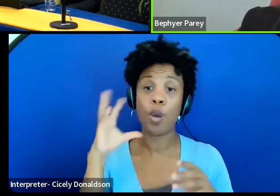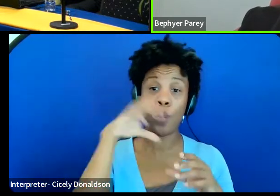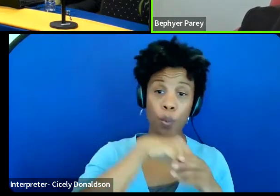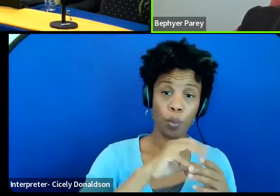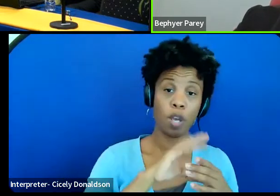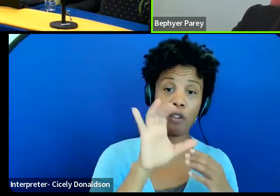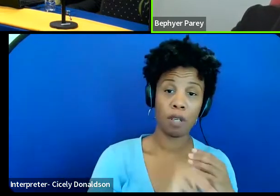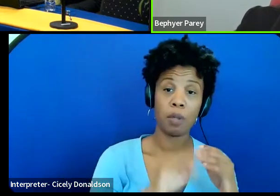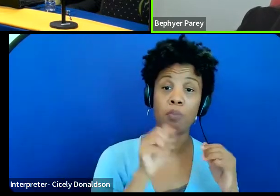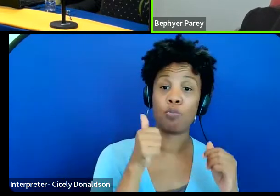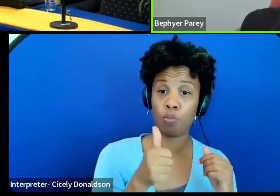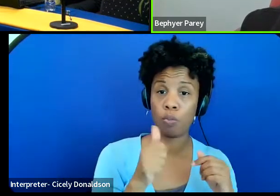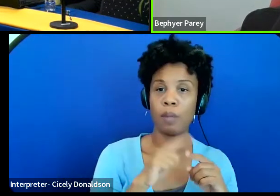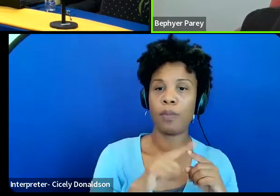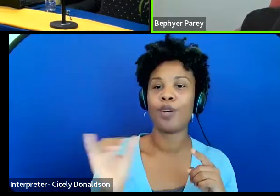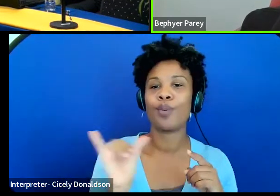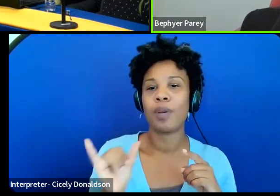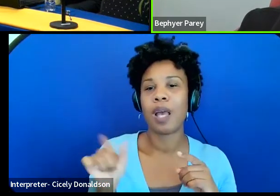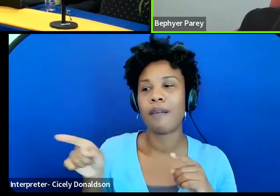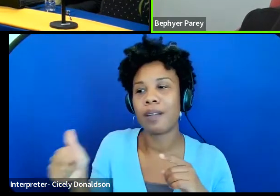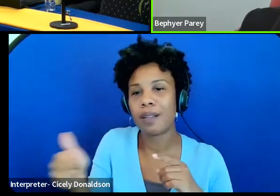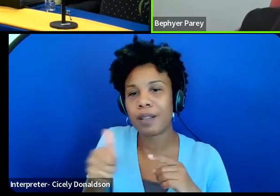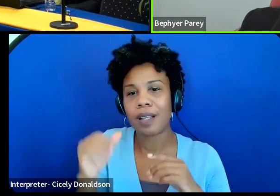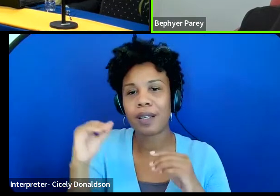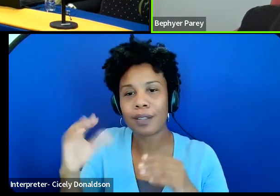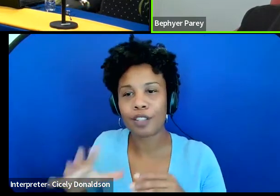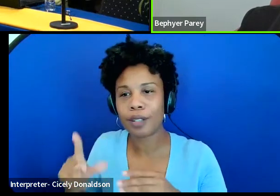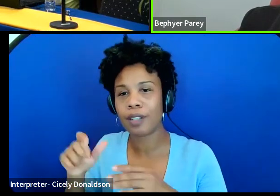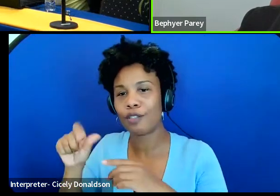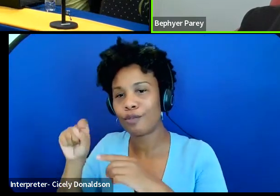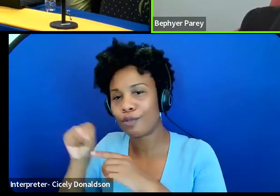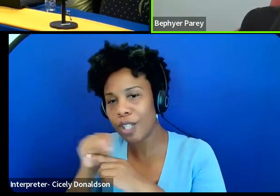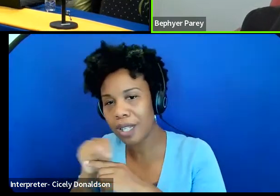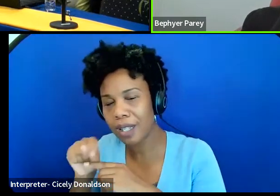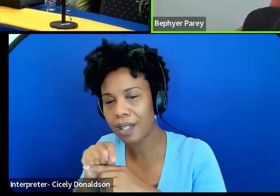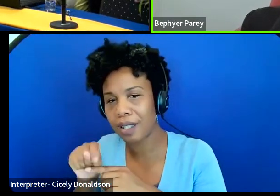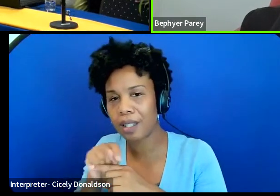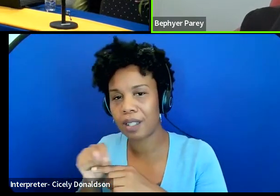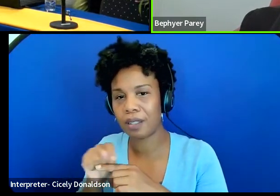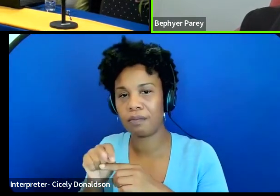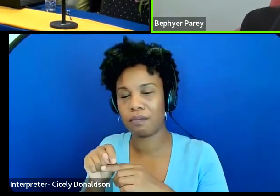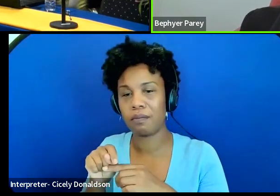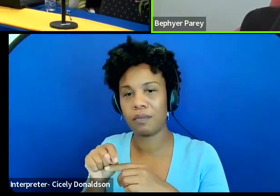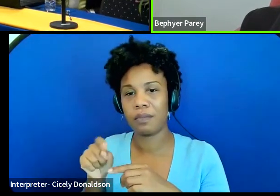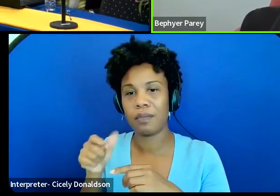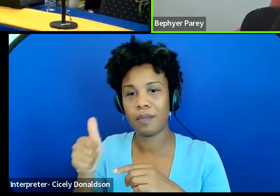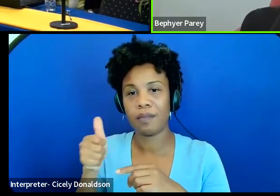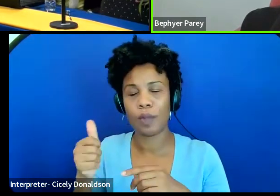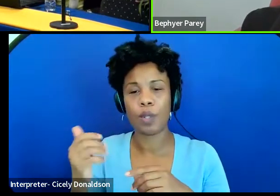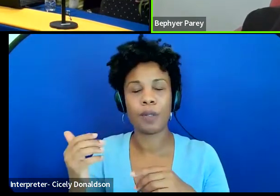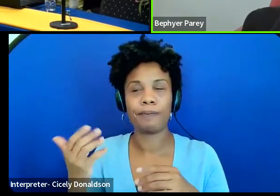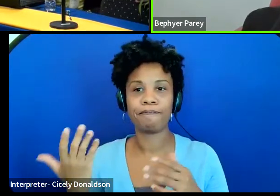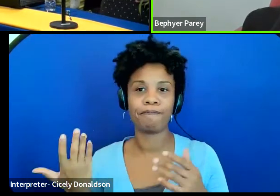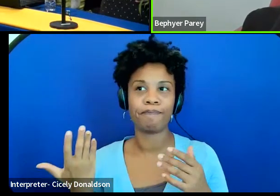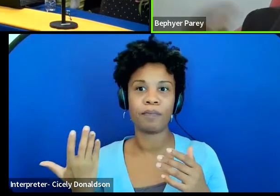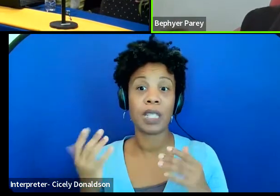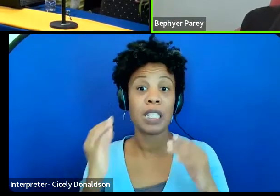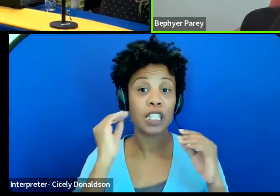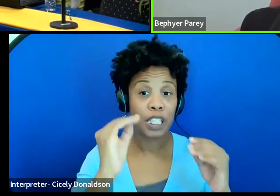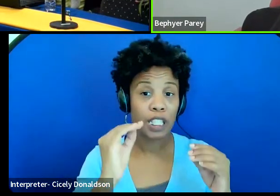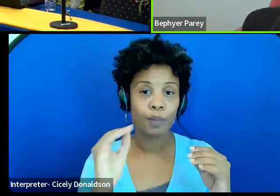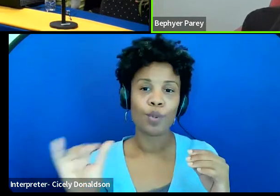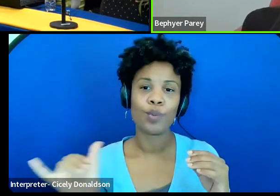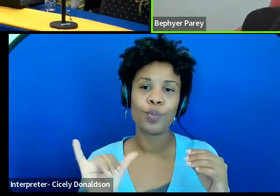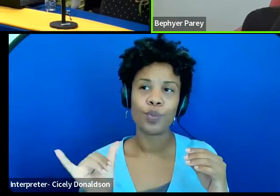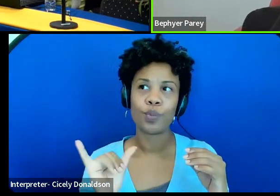need for professional development of teachers to be able to, I won't say just teach that, but to